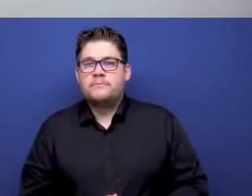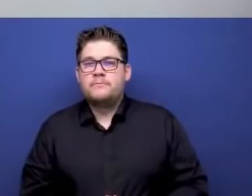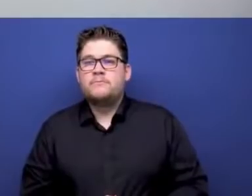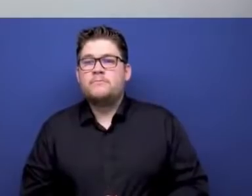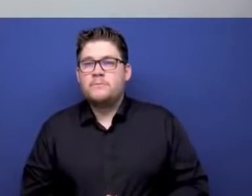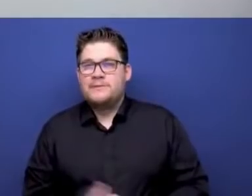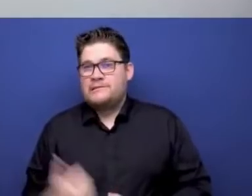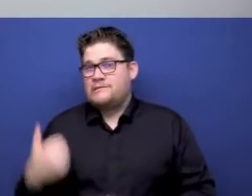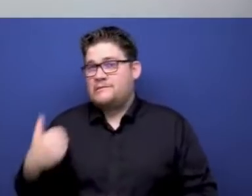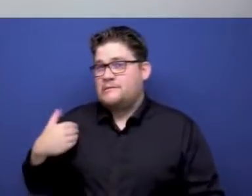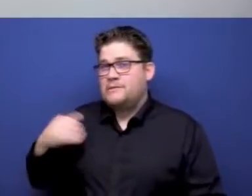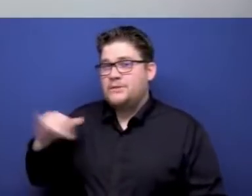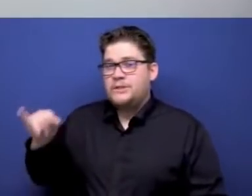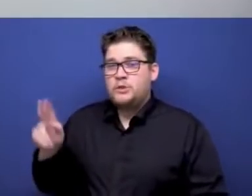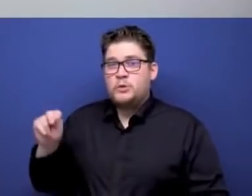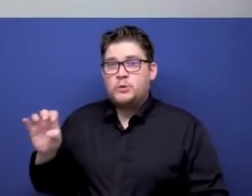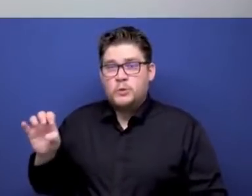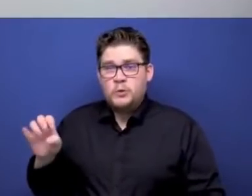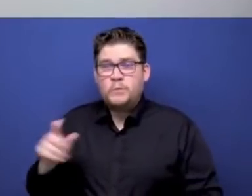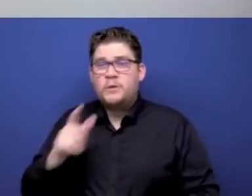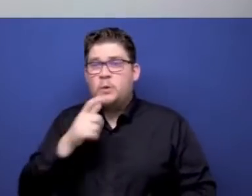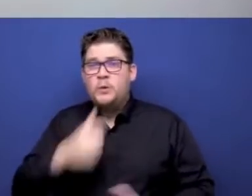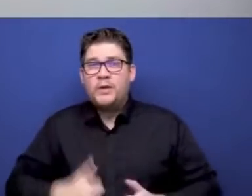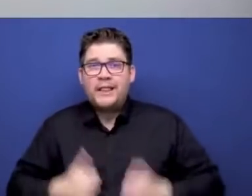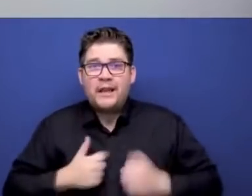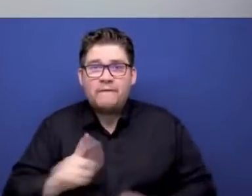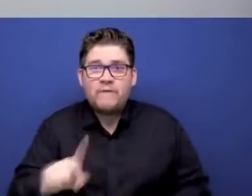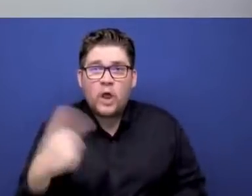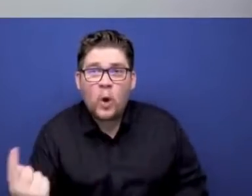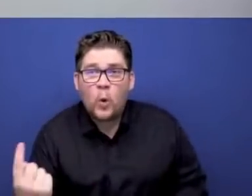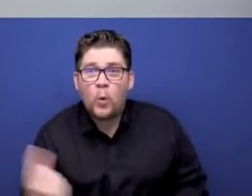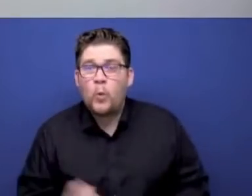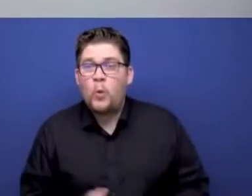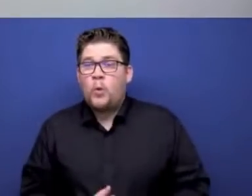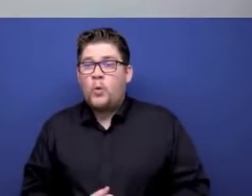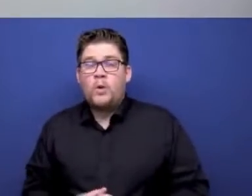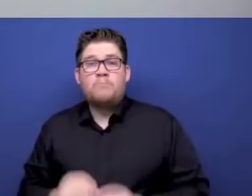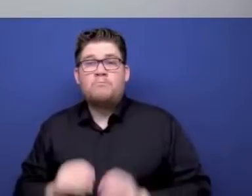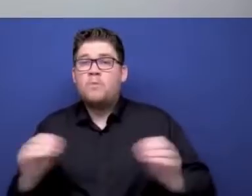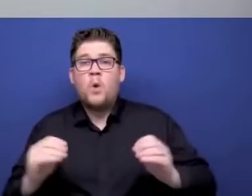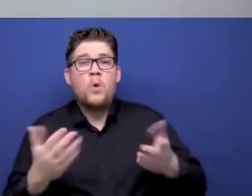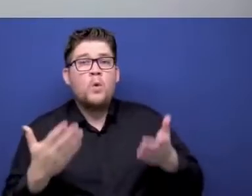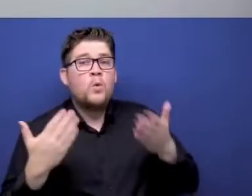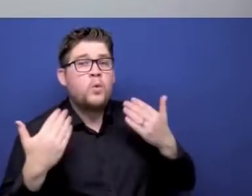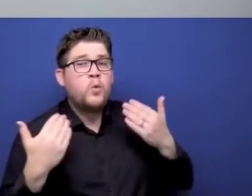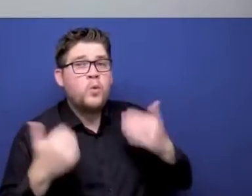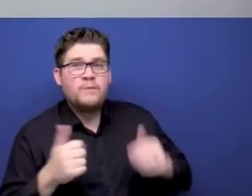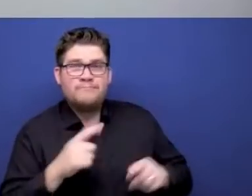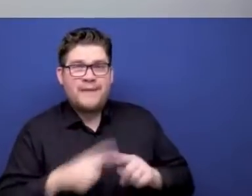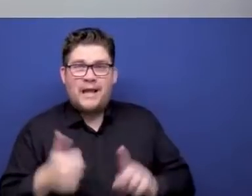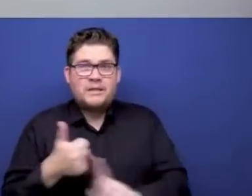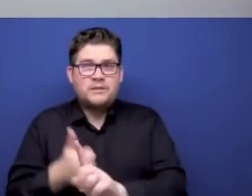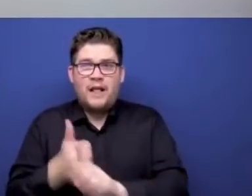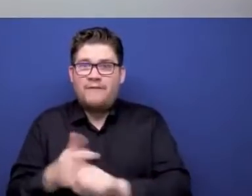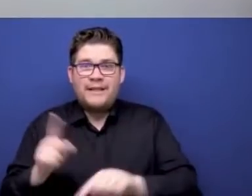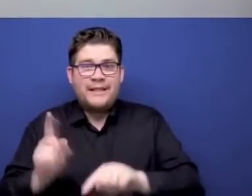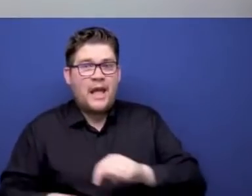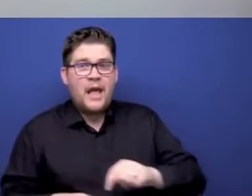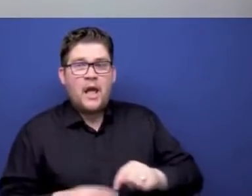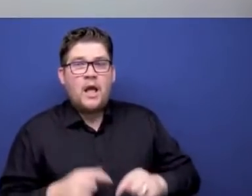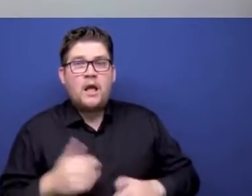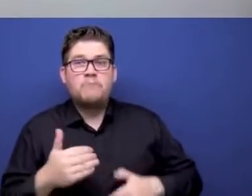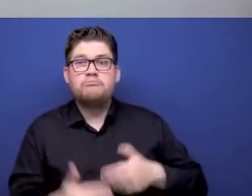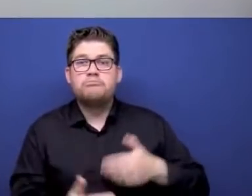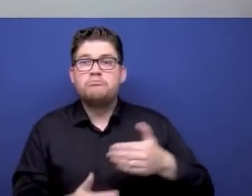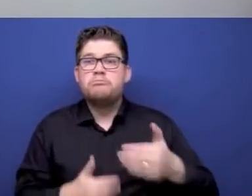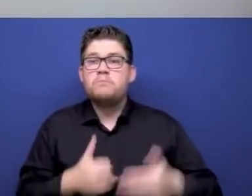the ability to cool themselves down, it can sneak up on you quite quickly, particularly earlier on in the year when we're not